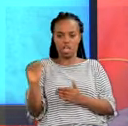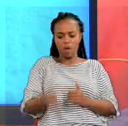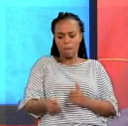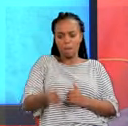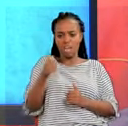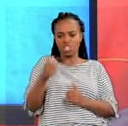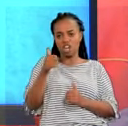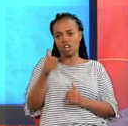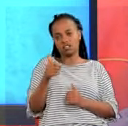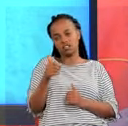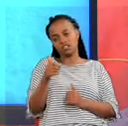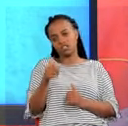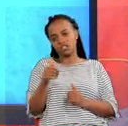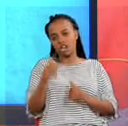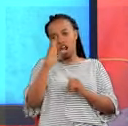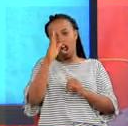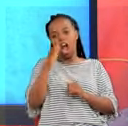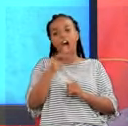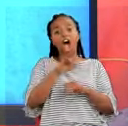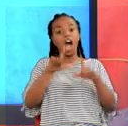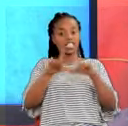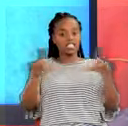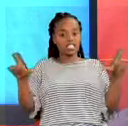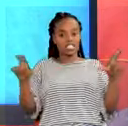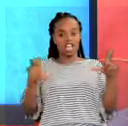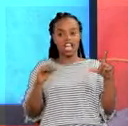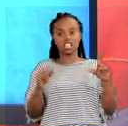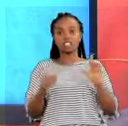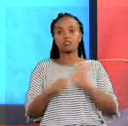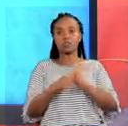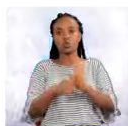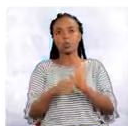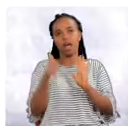semi-major axis, and they are denoted by A.